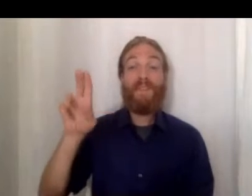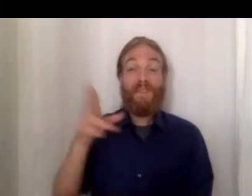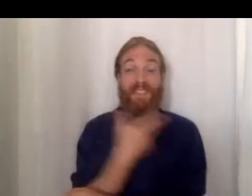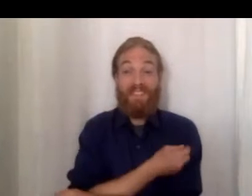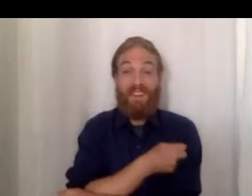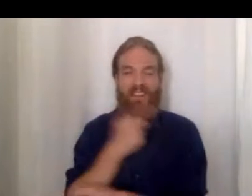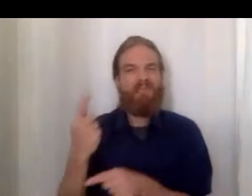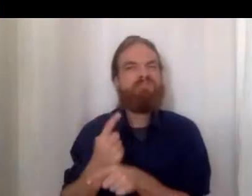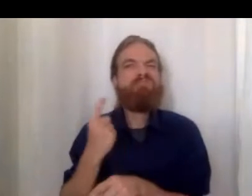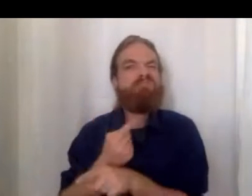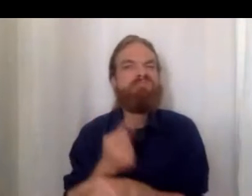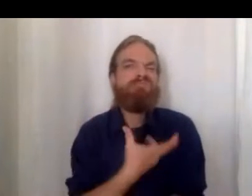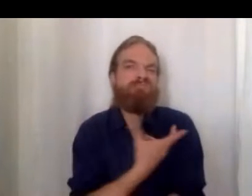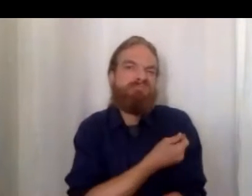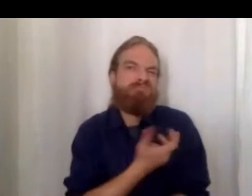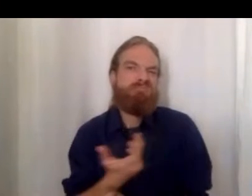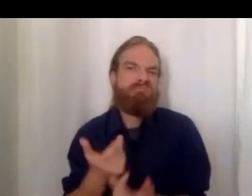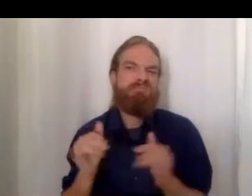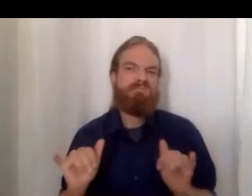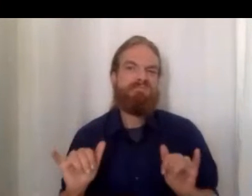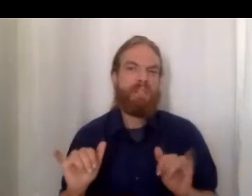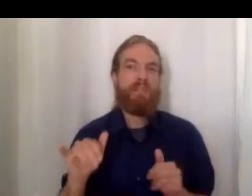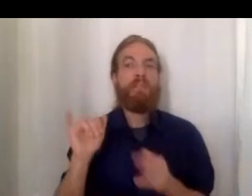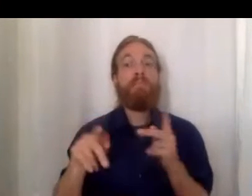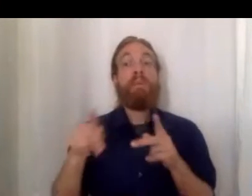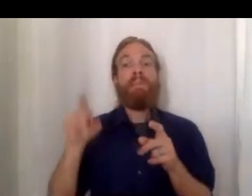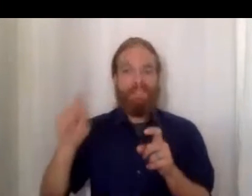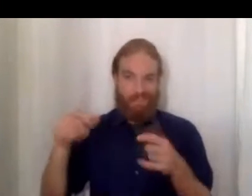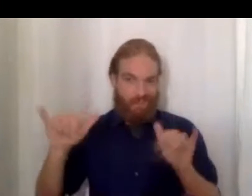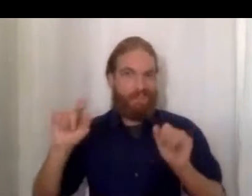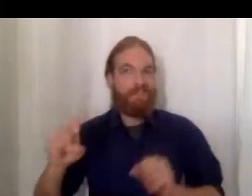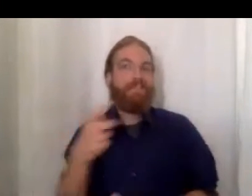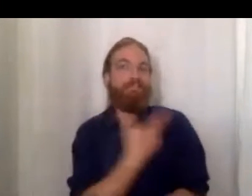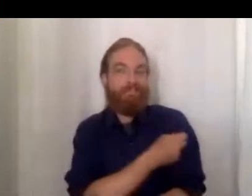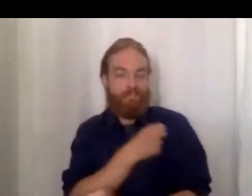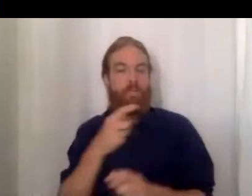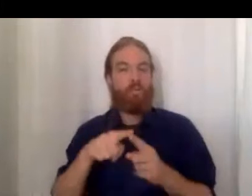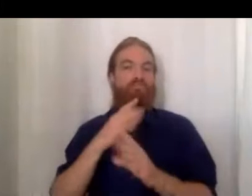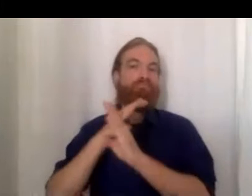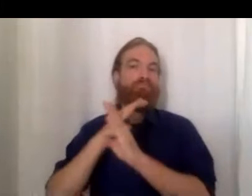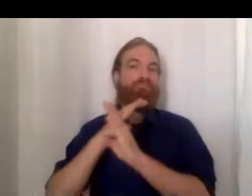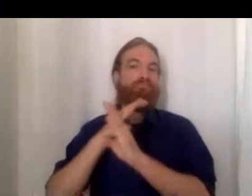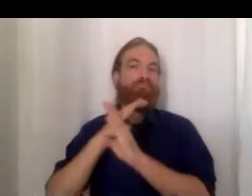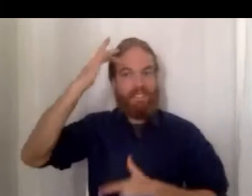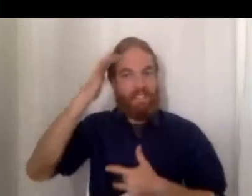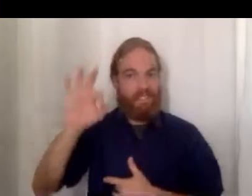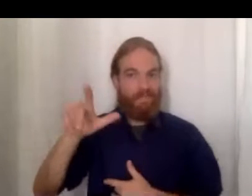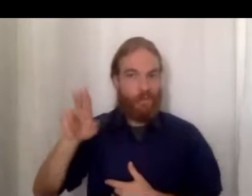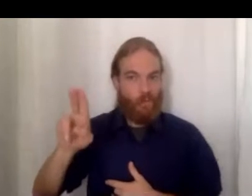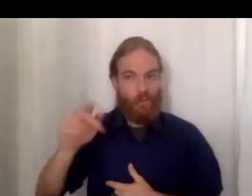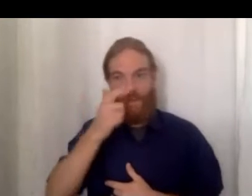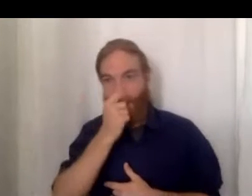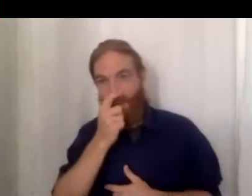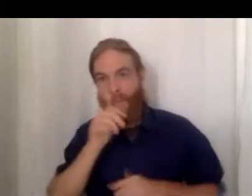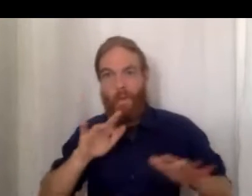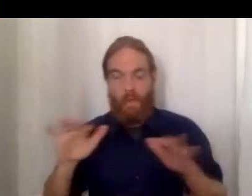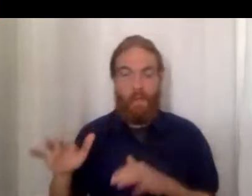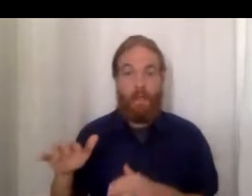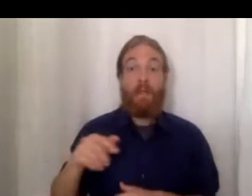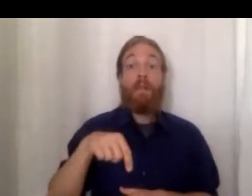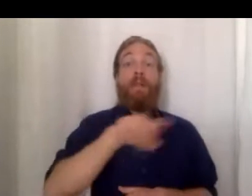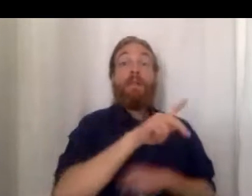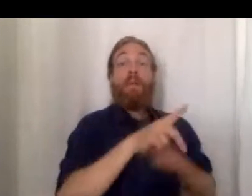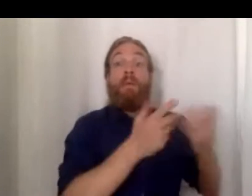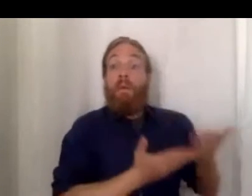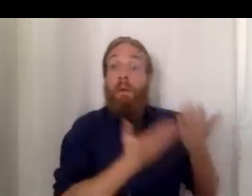prevent disease. We're working with community providers to offer flu vaccine when they're also offering the COVID-19